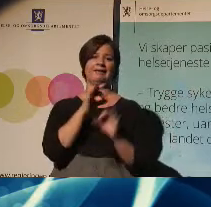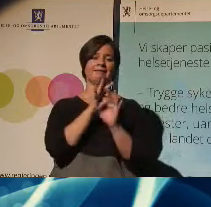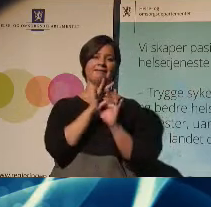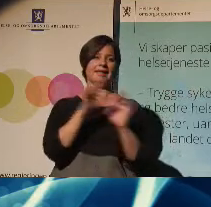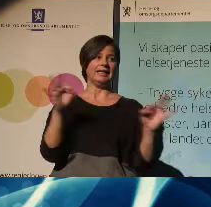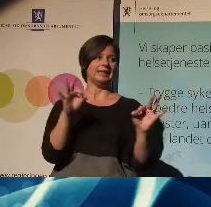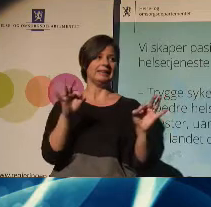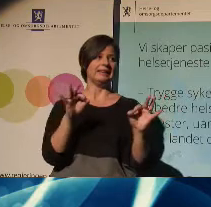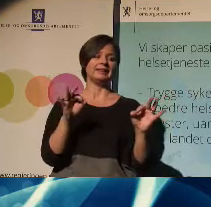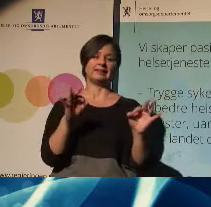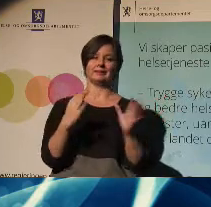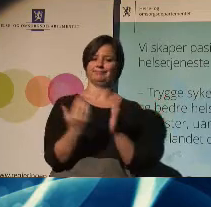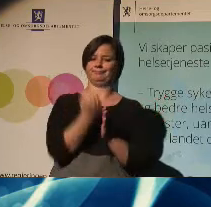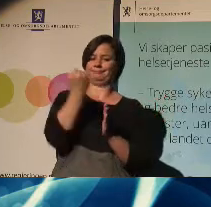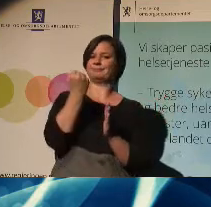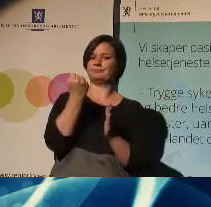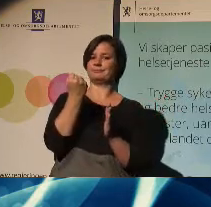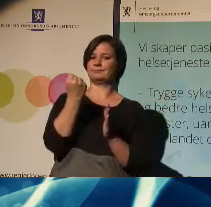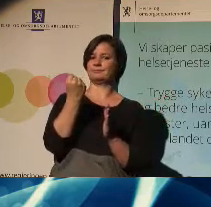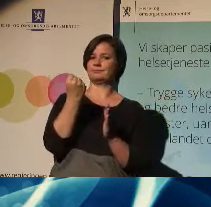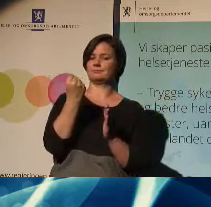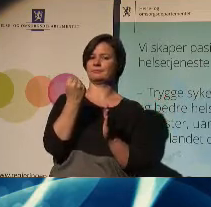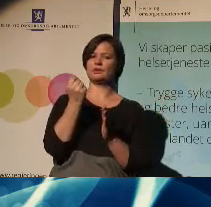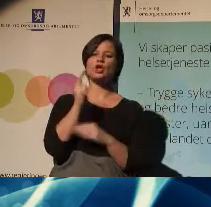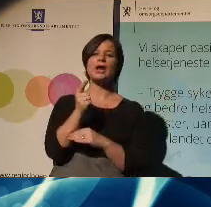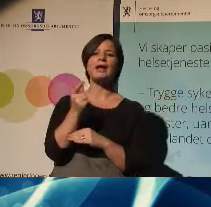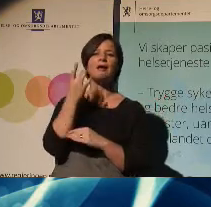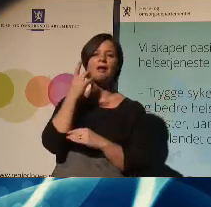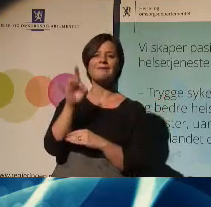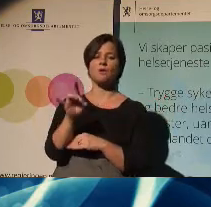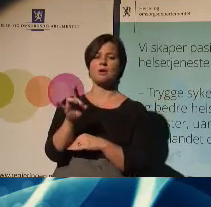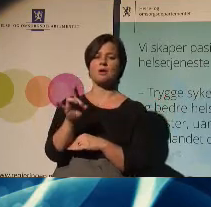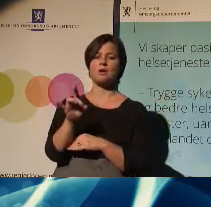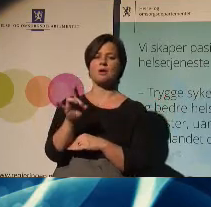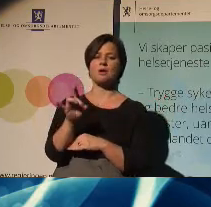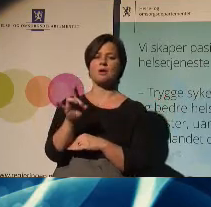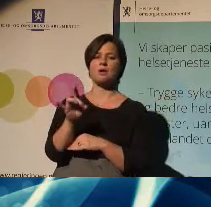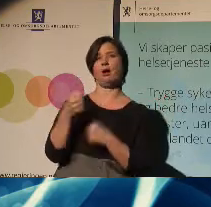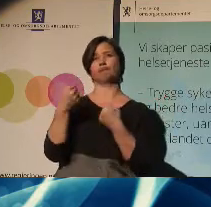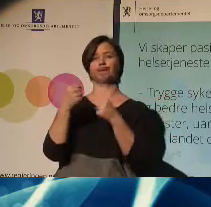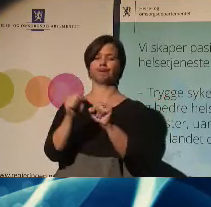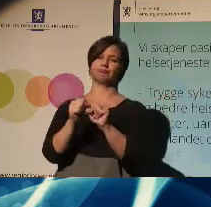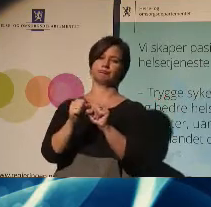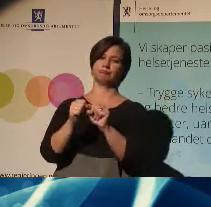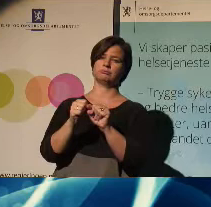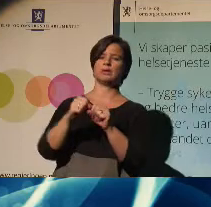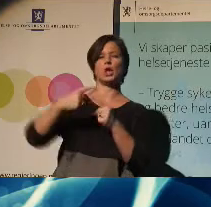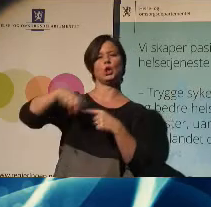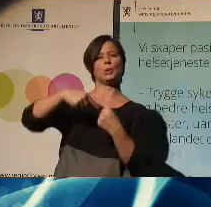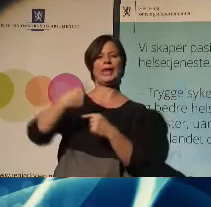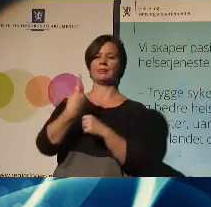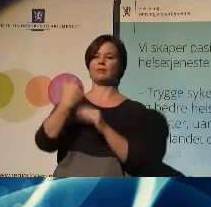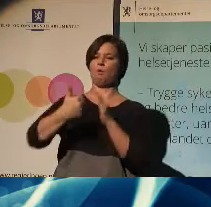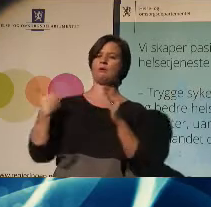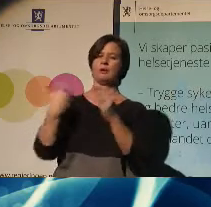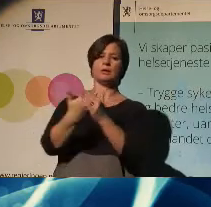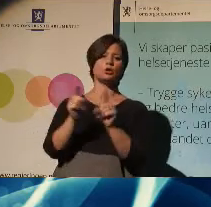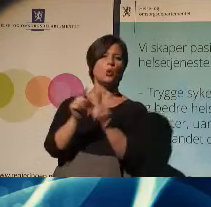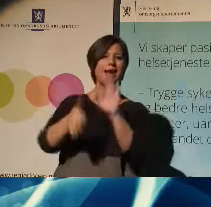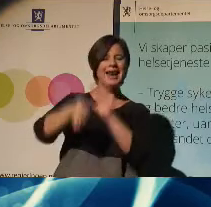because ParkinsonNet California is now up and running for about a year. And the director, the CEO